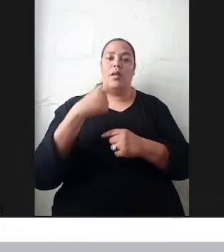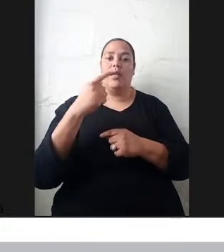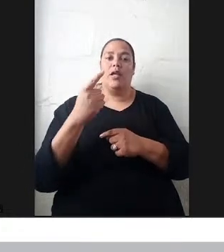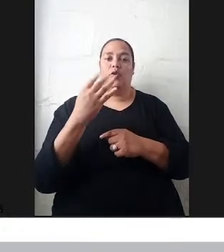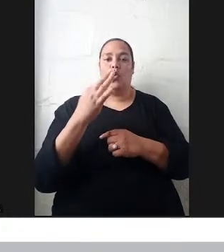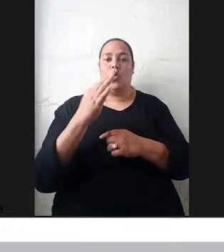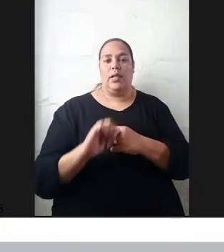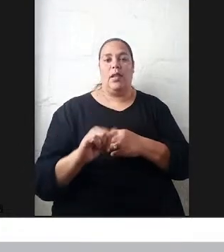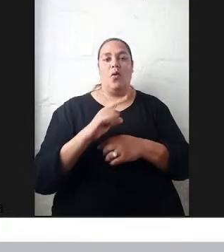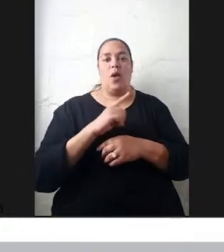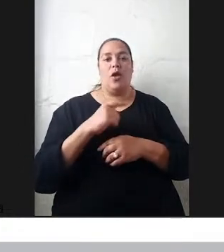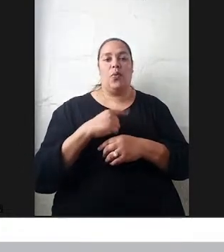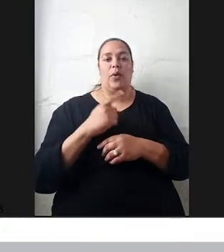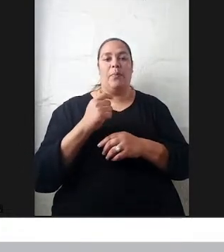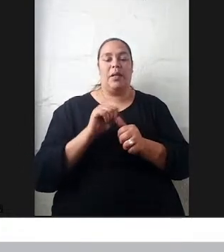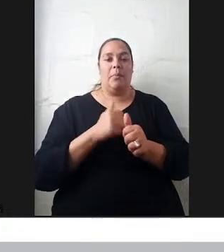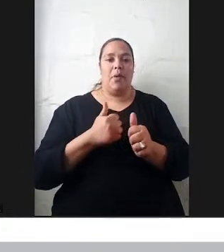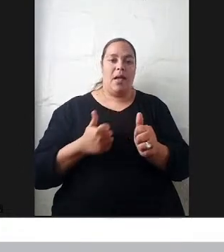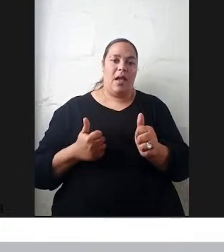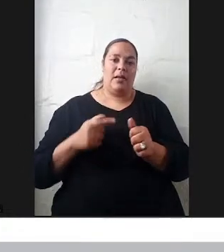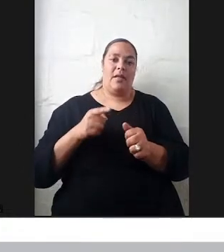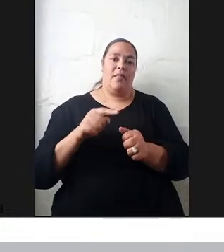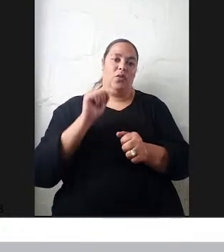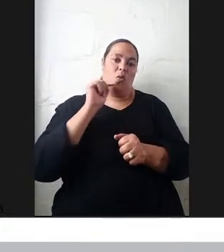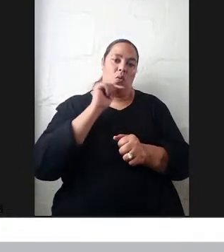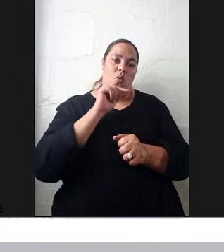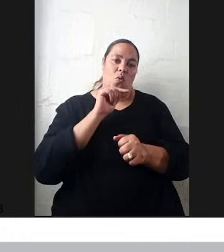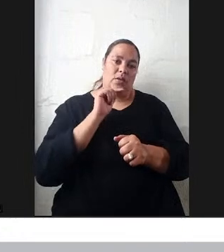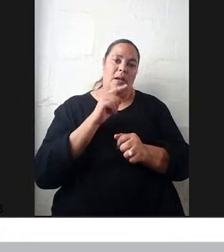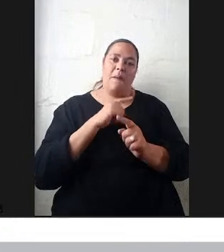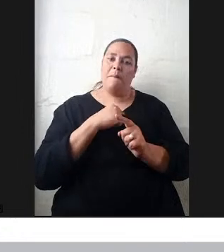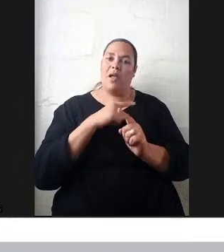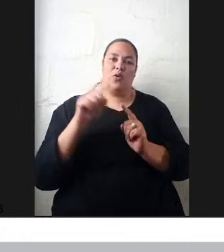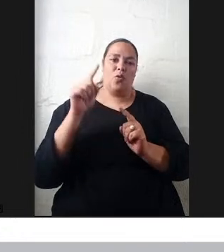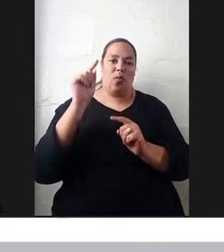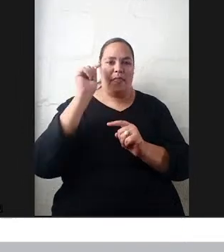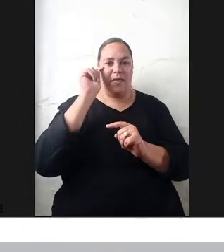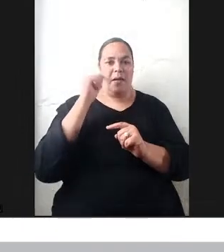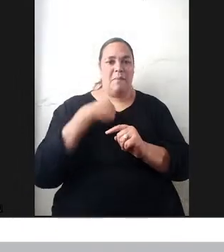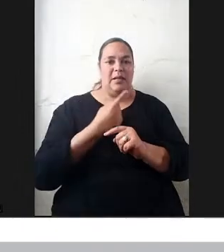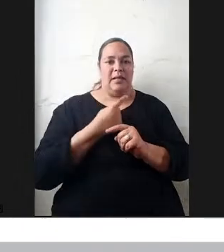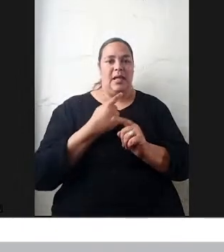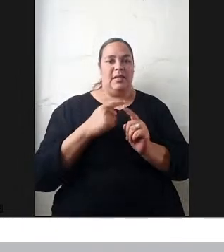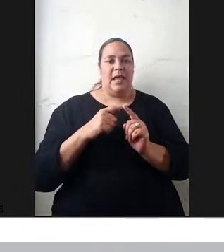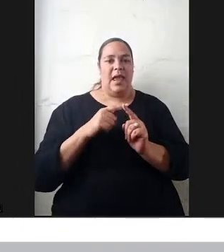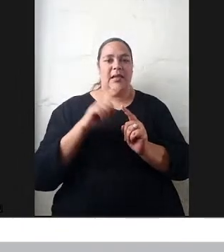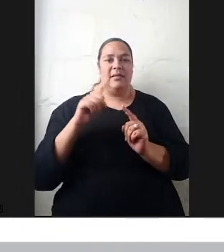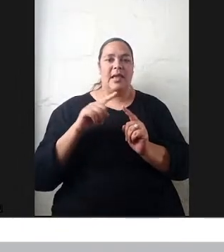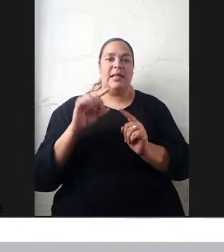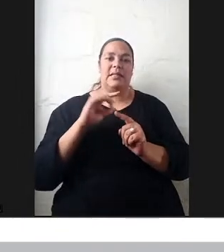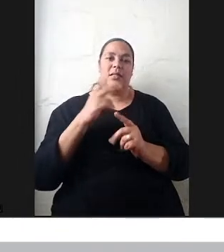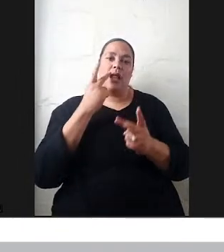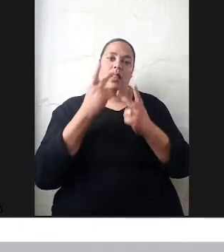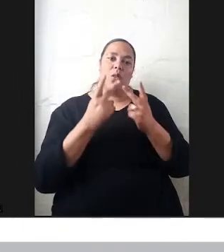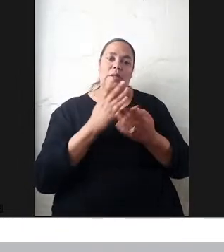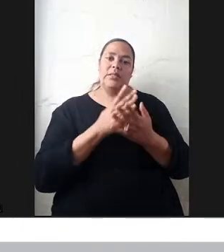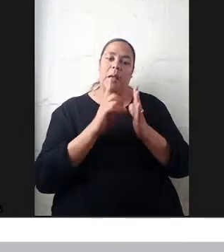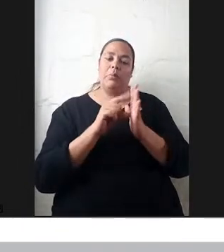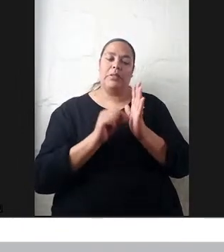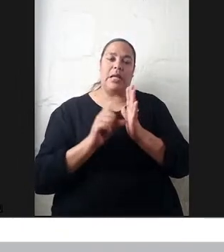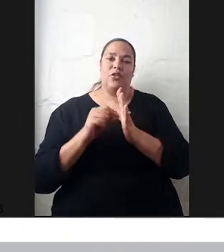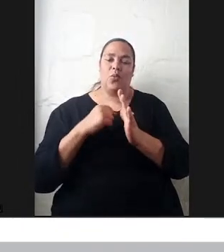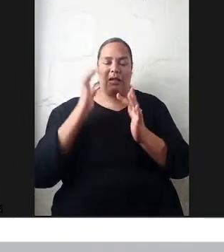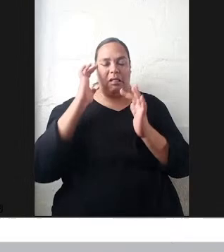we were lagging behind on this quarterly. And I don't think myself and Zito are still looking at a couple of dates because it is a bit tricky right now,